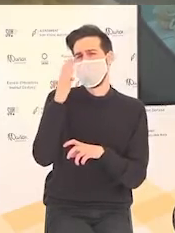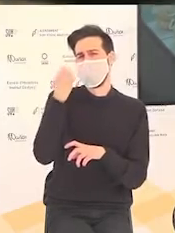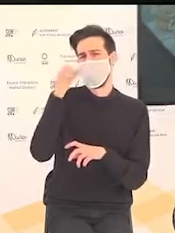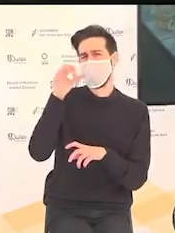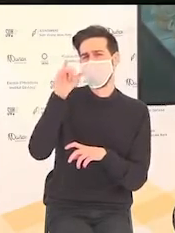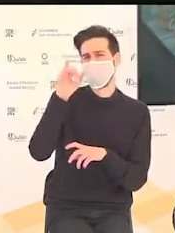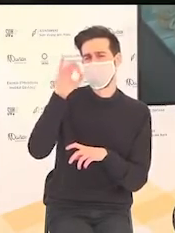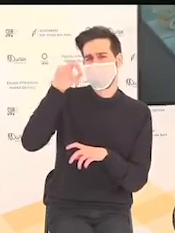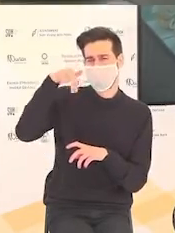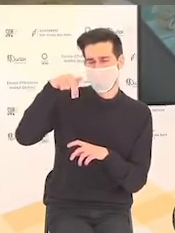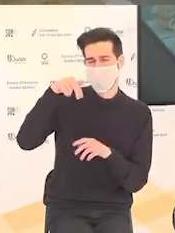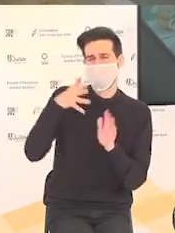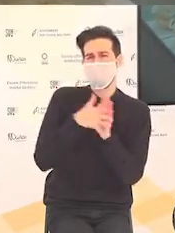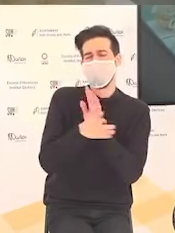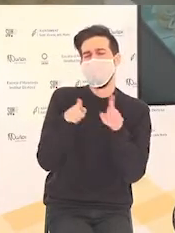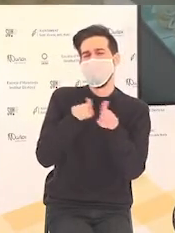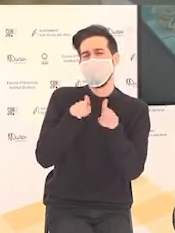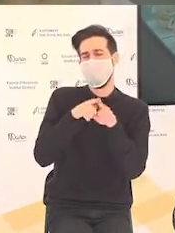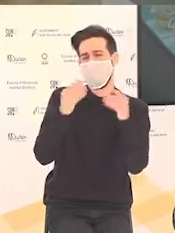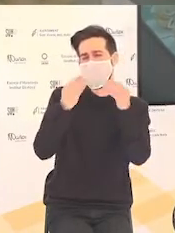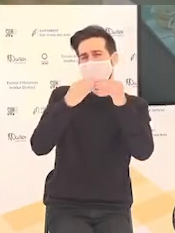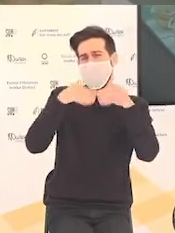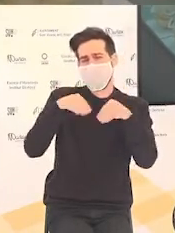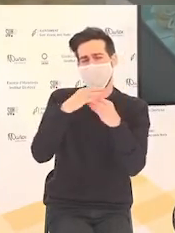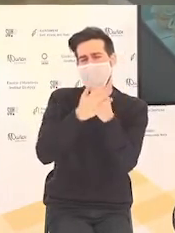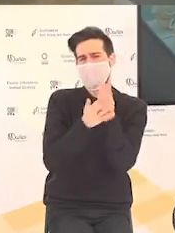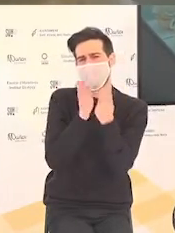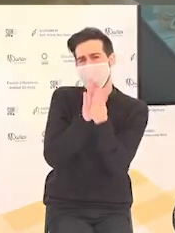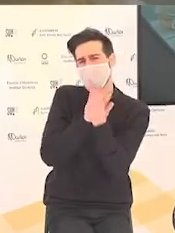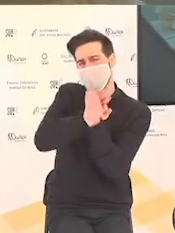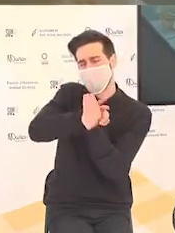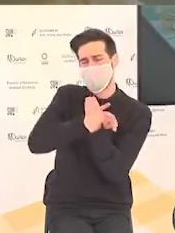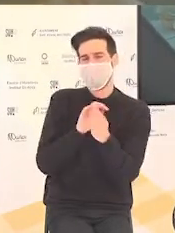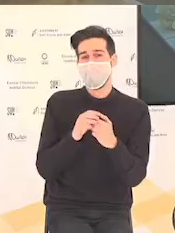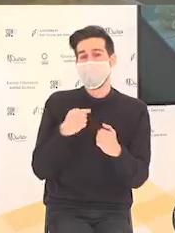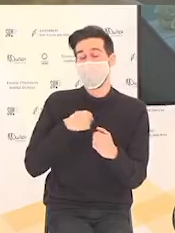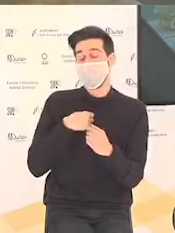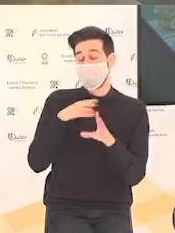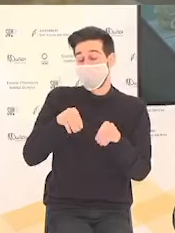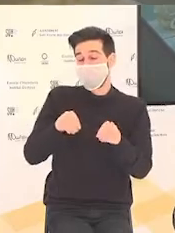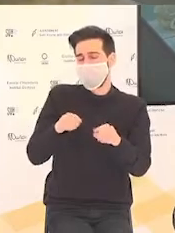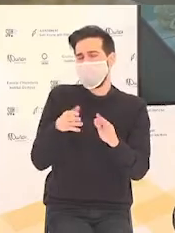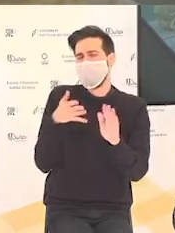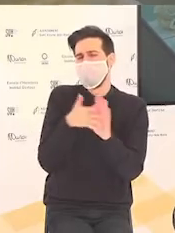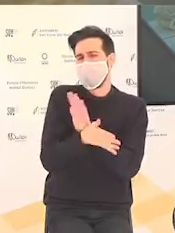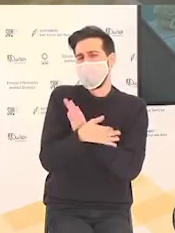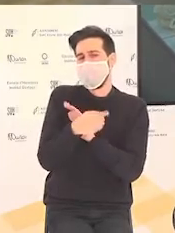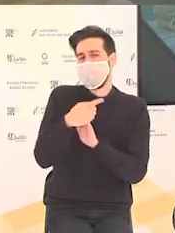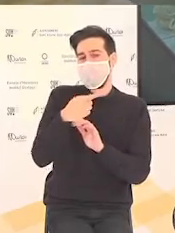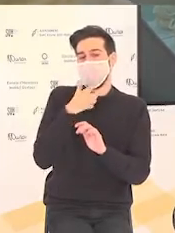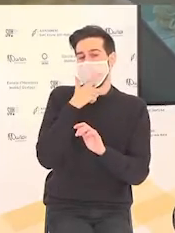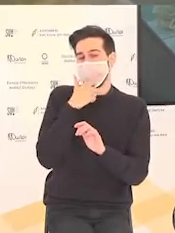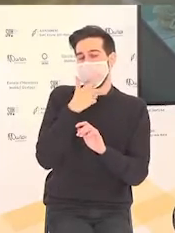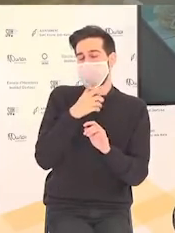But I just like that contrast of the colors. Yo lo uso porque me gusta este contraste con el color.